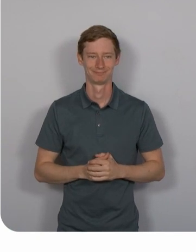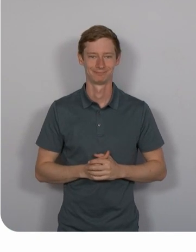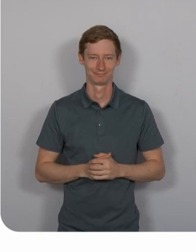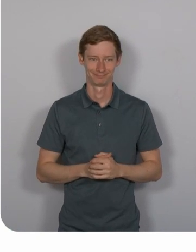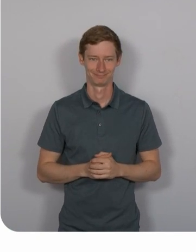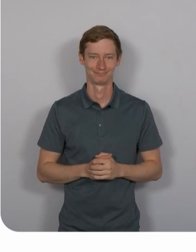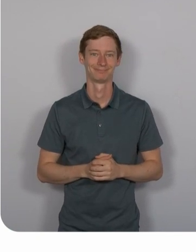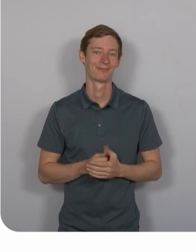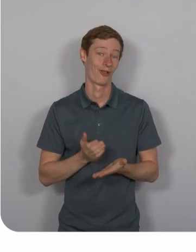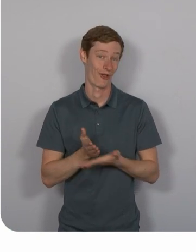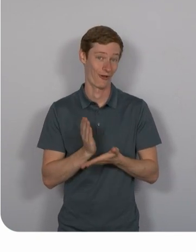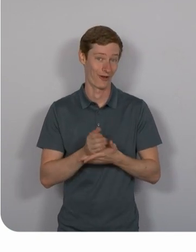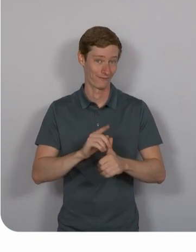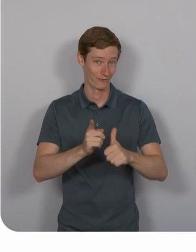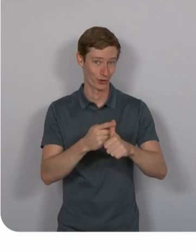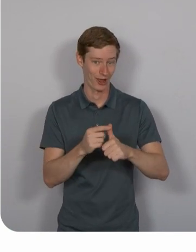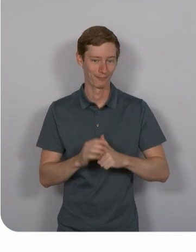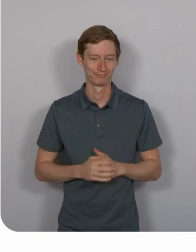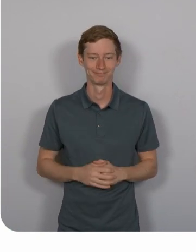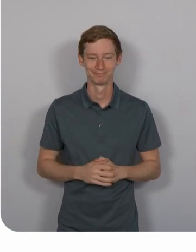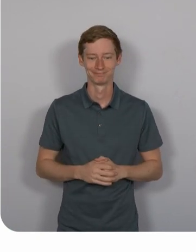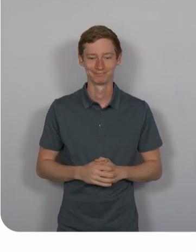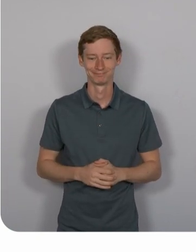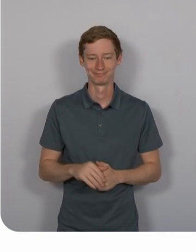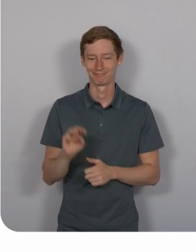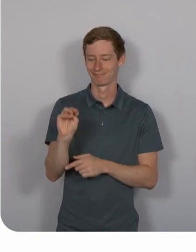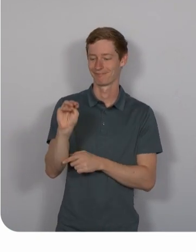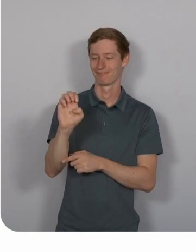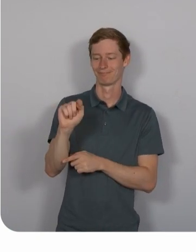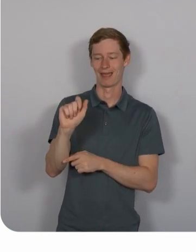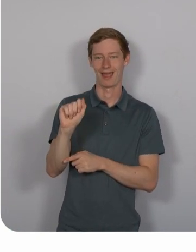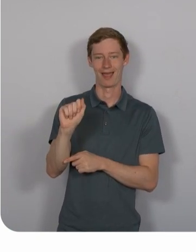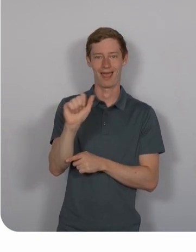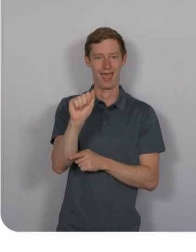All right, first up, we got Meta AI.